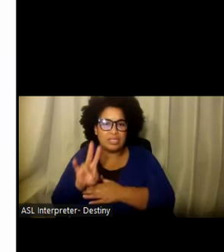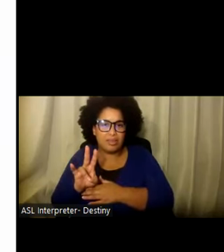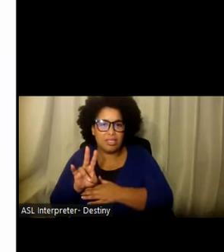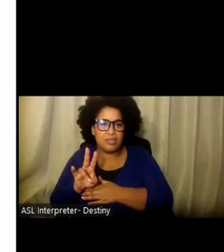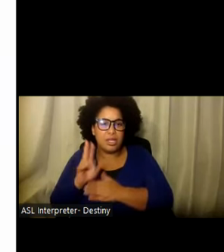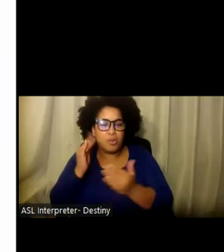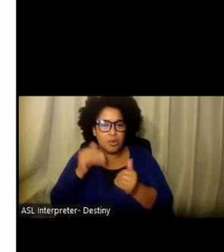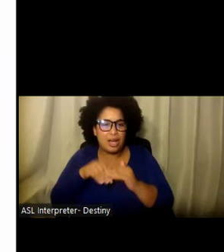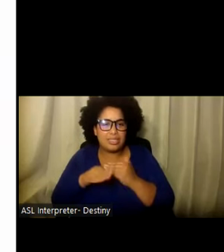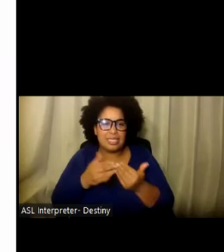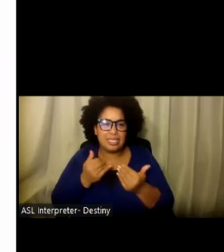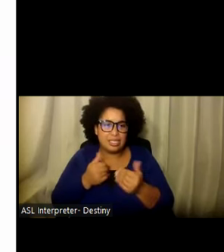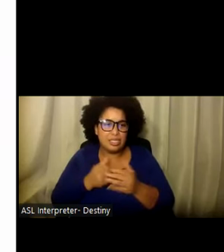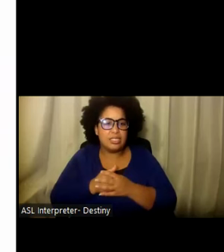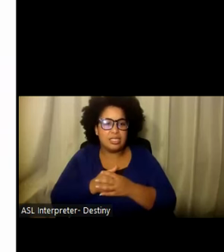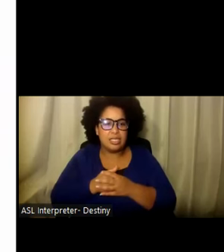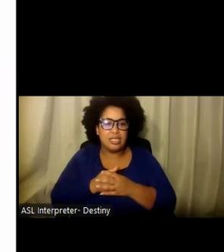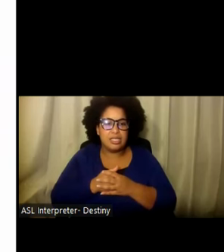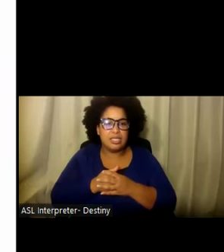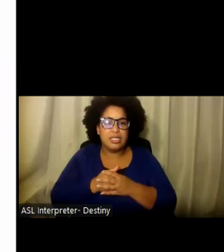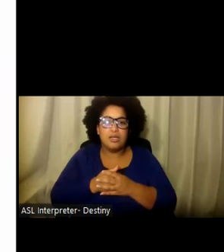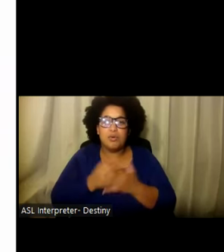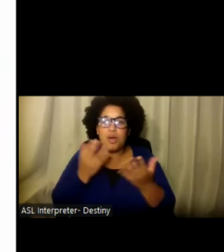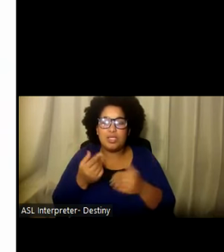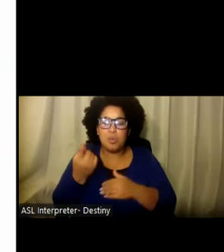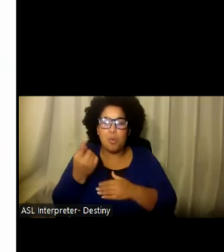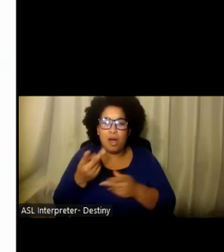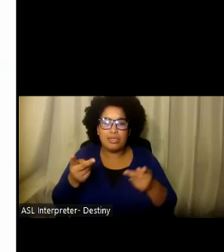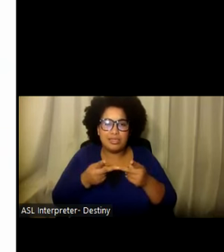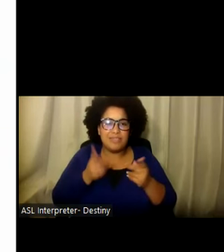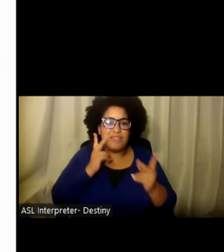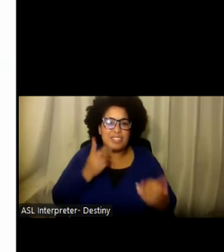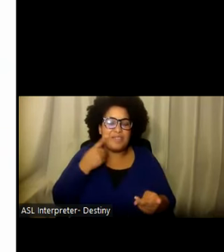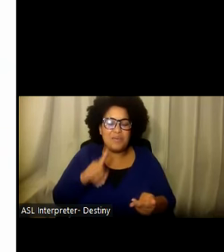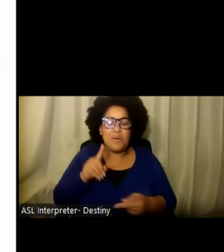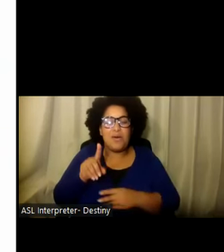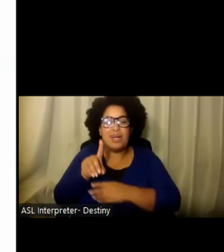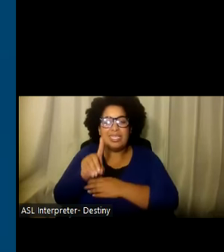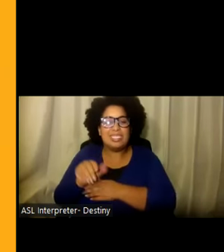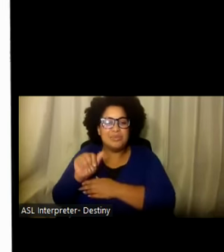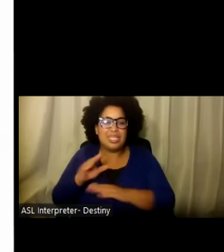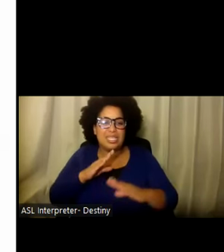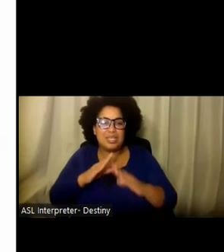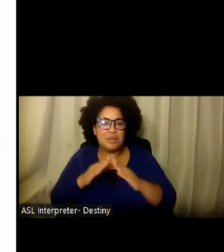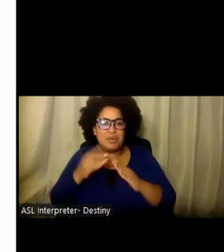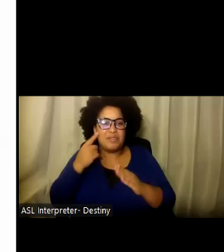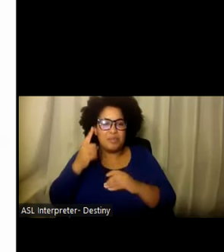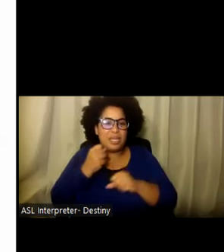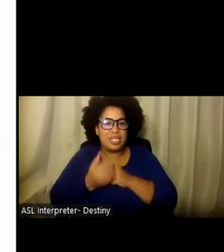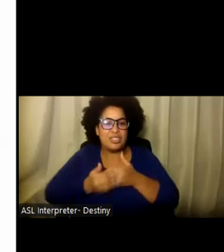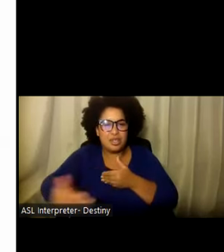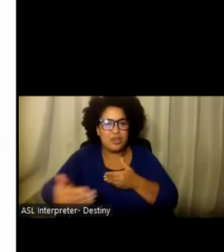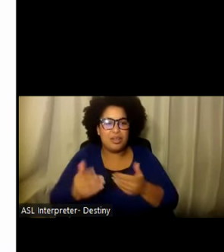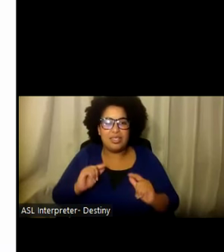will become your one-stop resource center available for the disability community for years to come. So now I'm going to hand it over